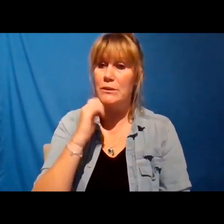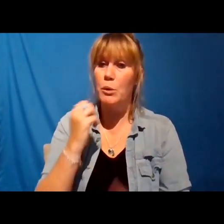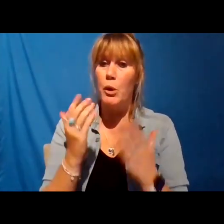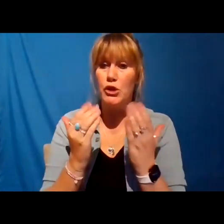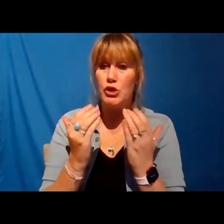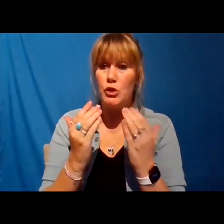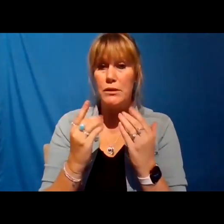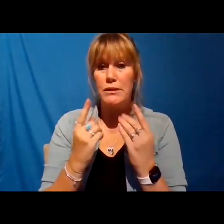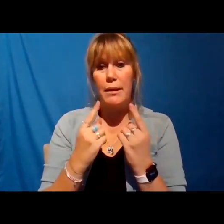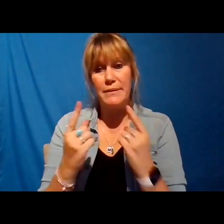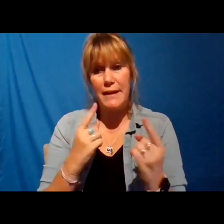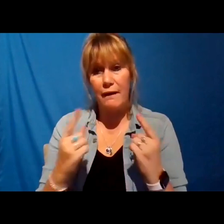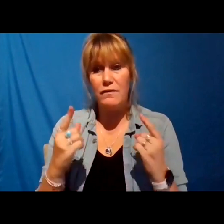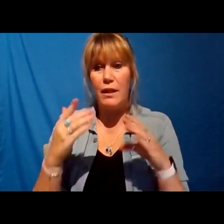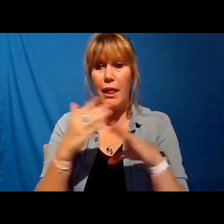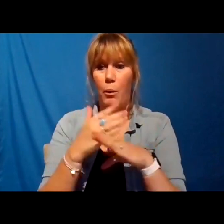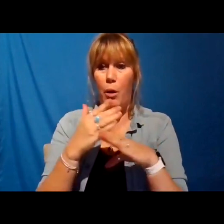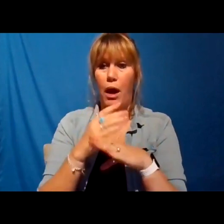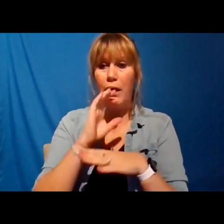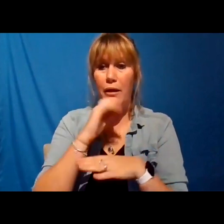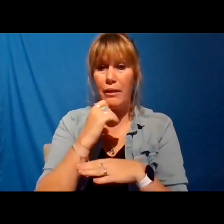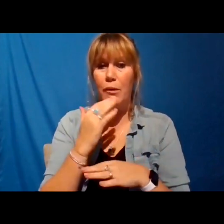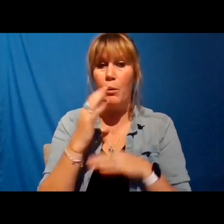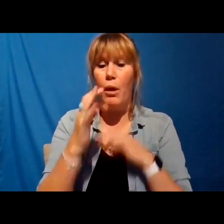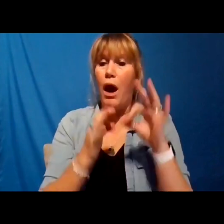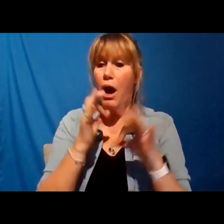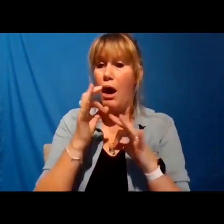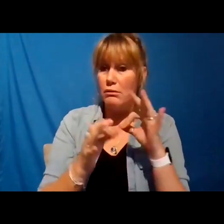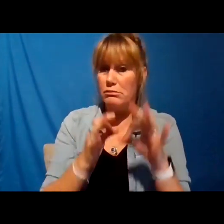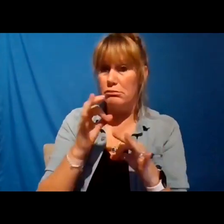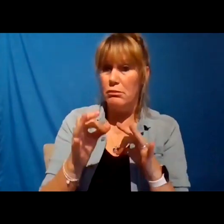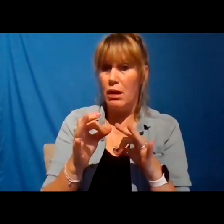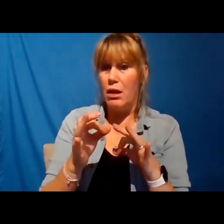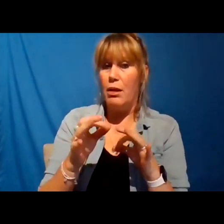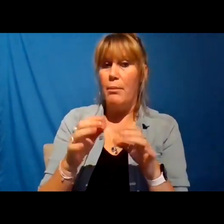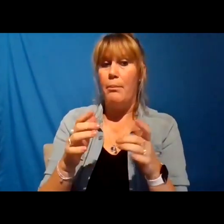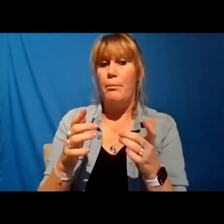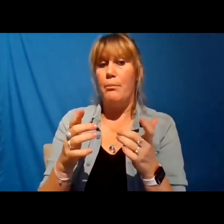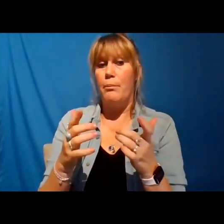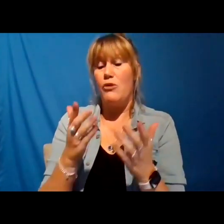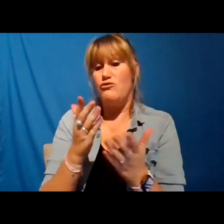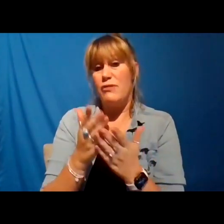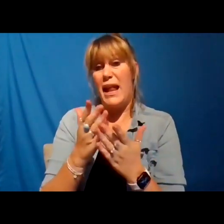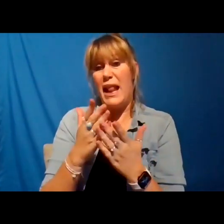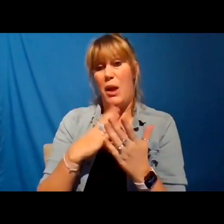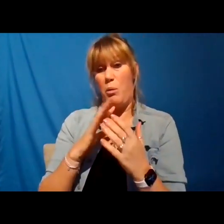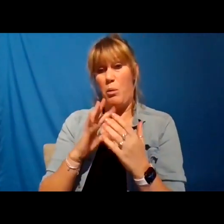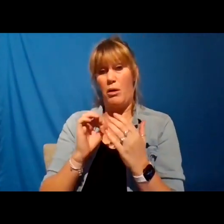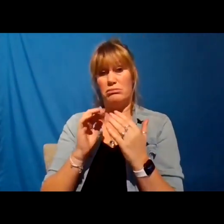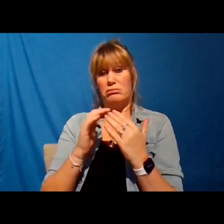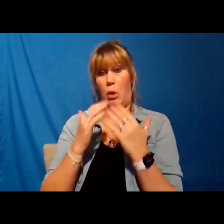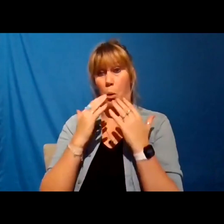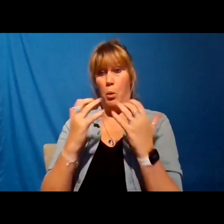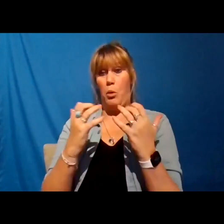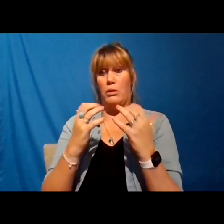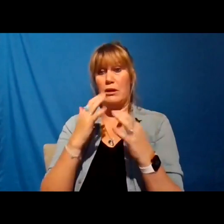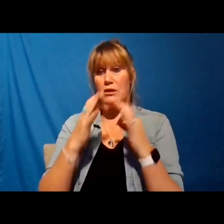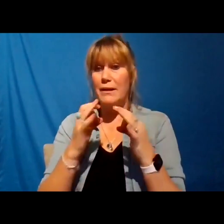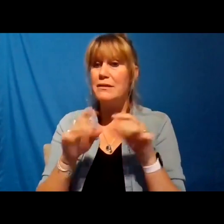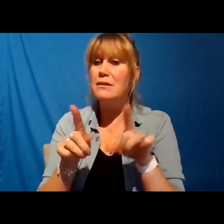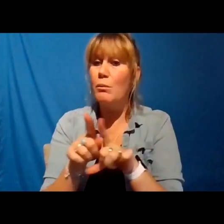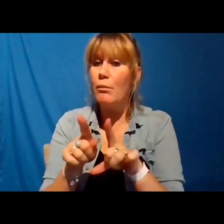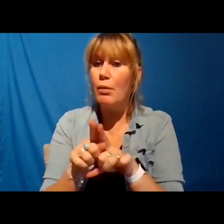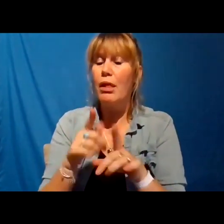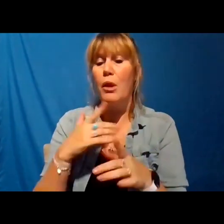work, and then I'm going to ask some questions, but we'd really like to really have your questions. So I'm going to invite